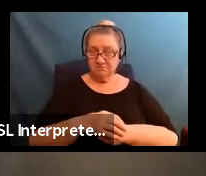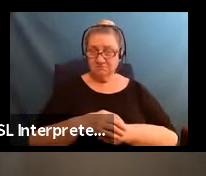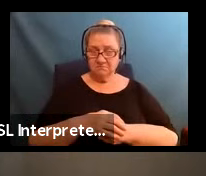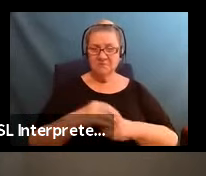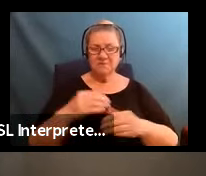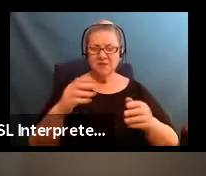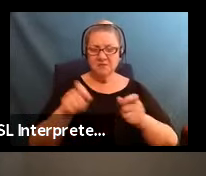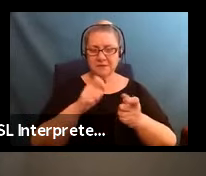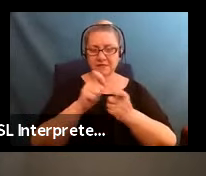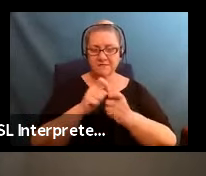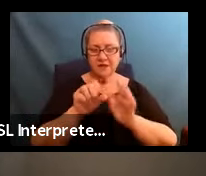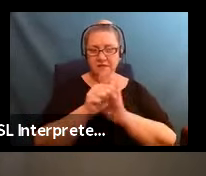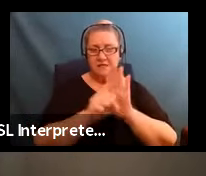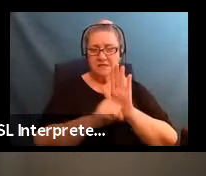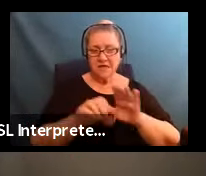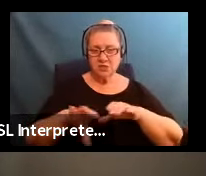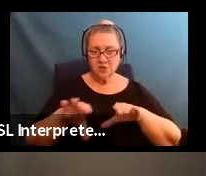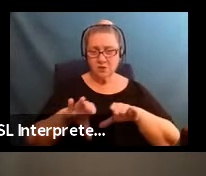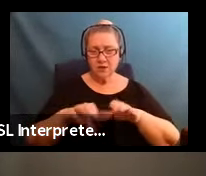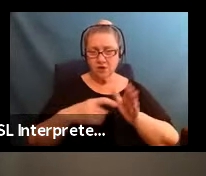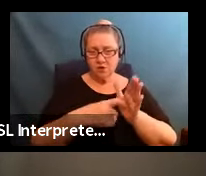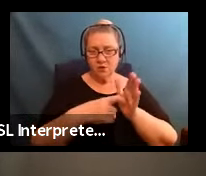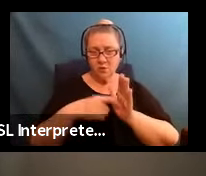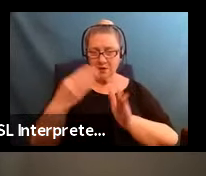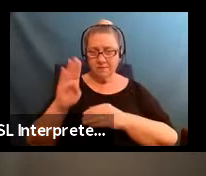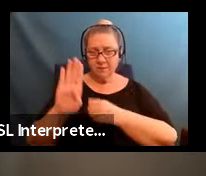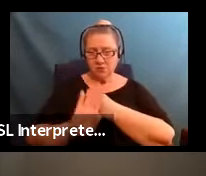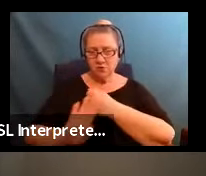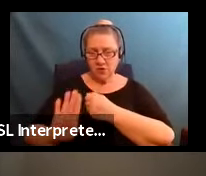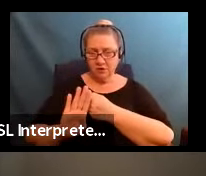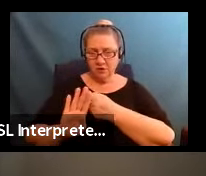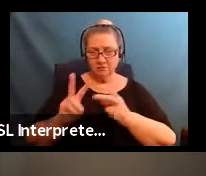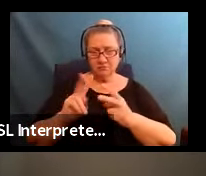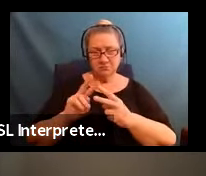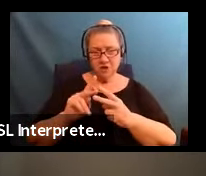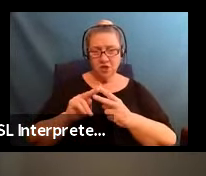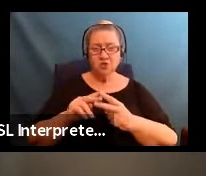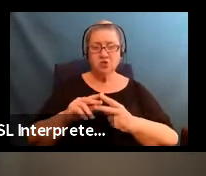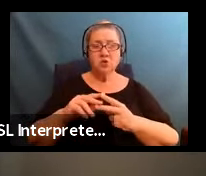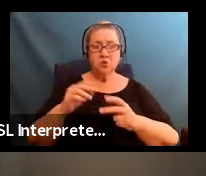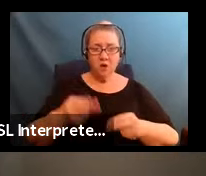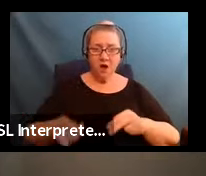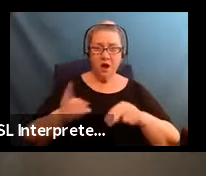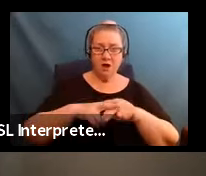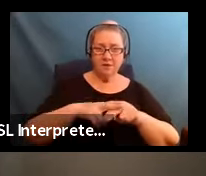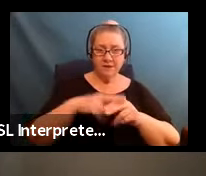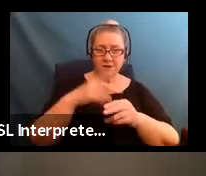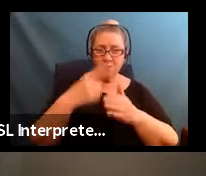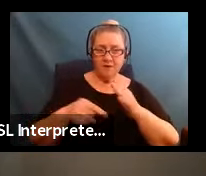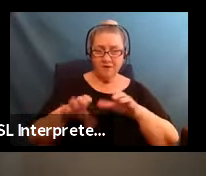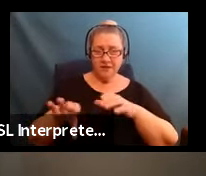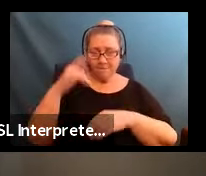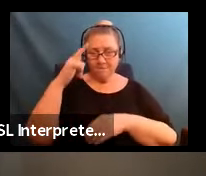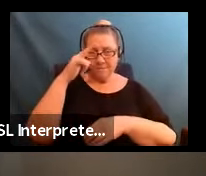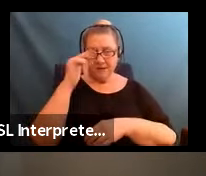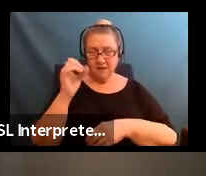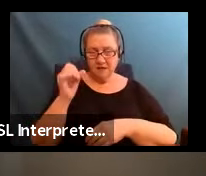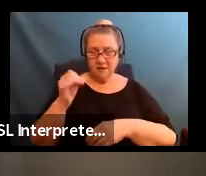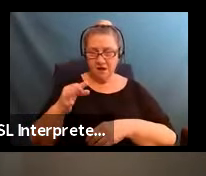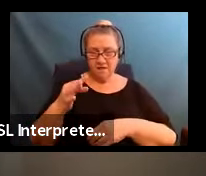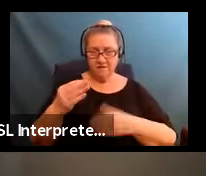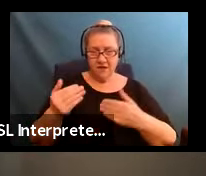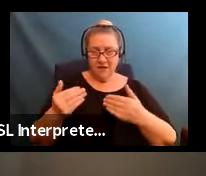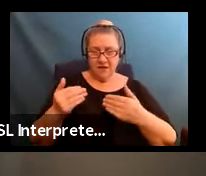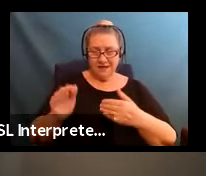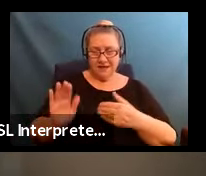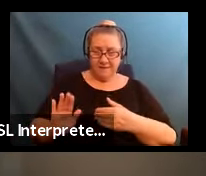state doing, or are you requiring Blue Shield to do to augment what they do because of their own